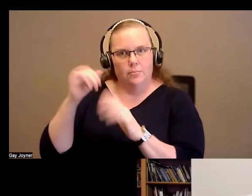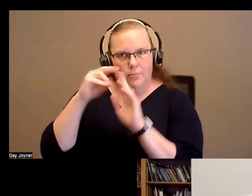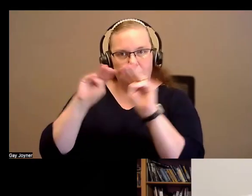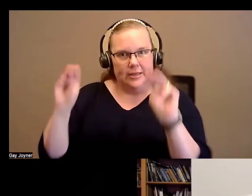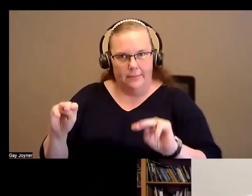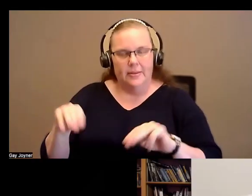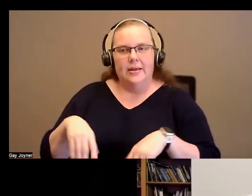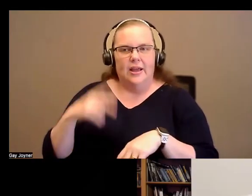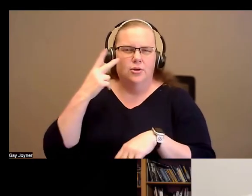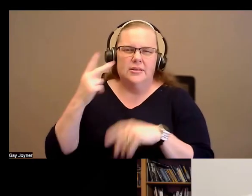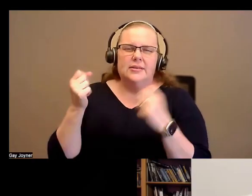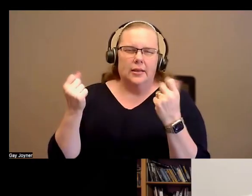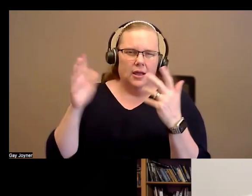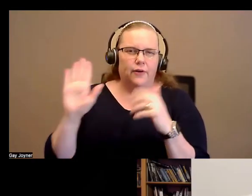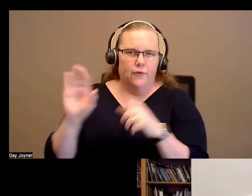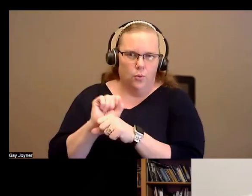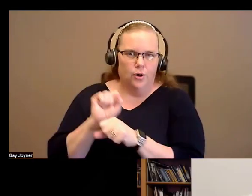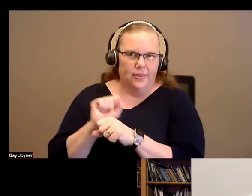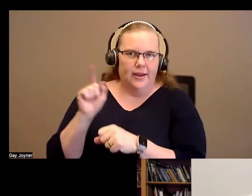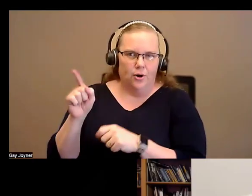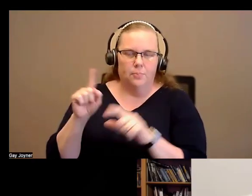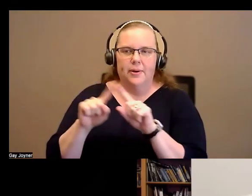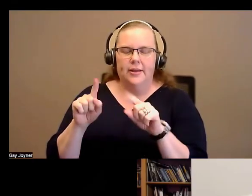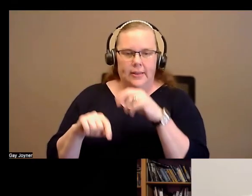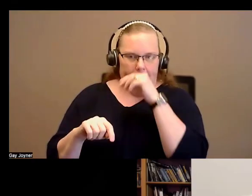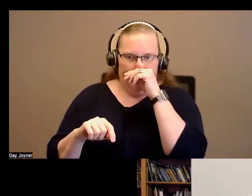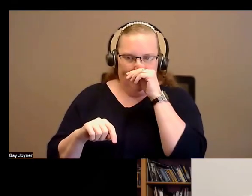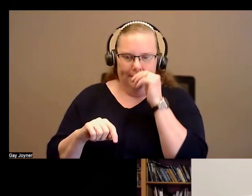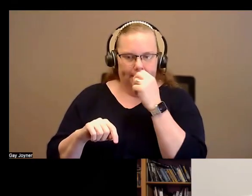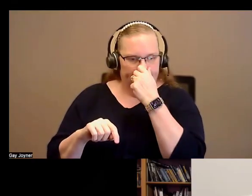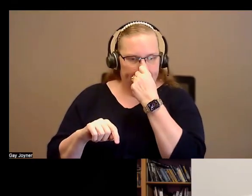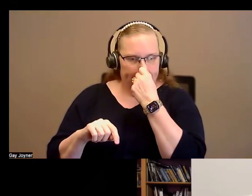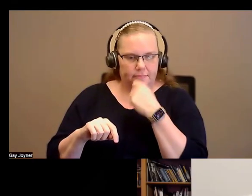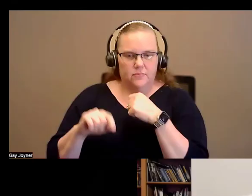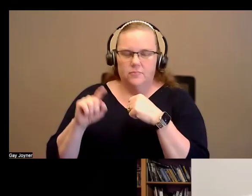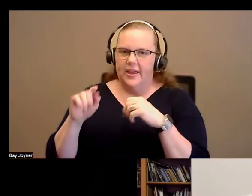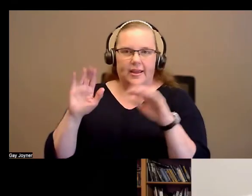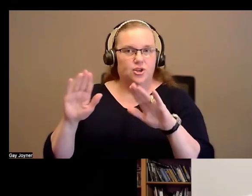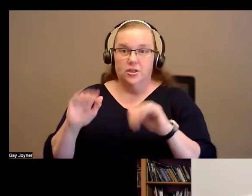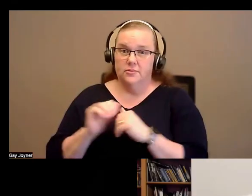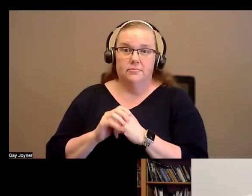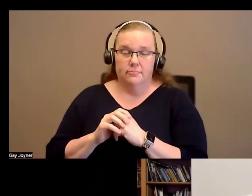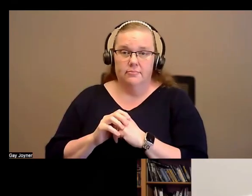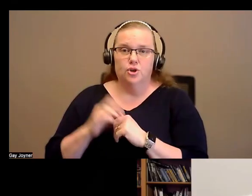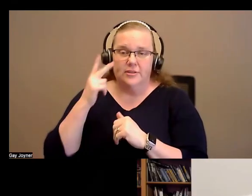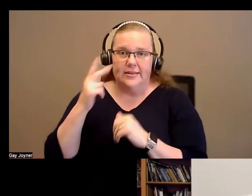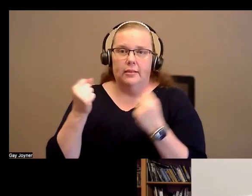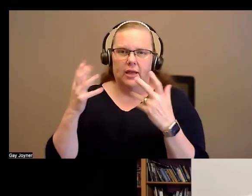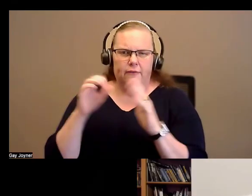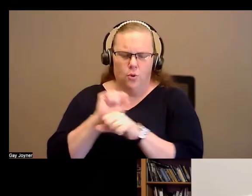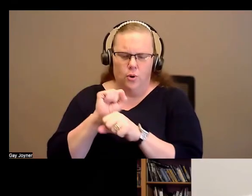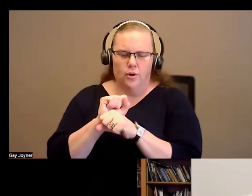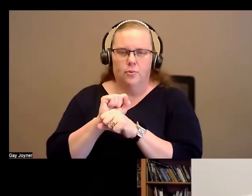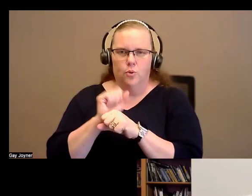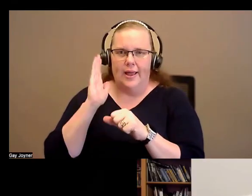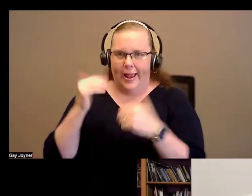their museum, and you can see a lot of her work there. But um, they, she's, you'll see a lot